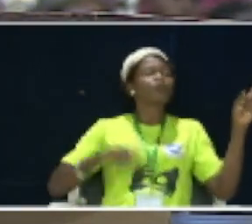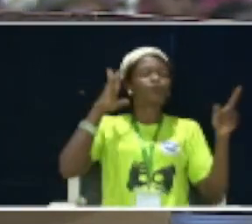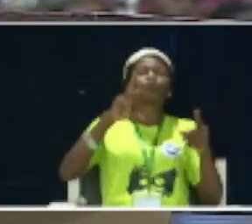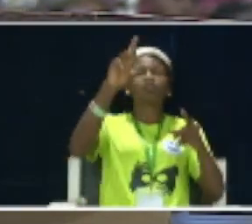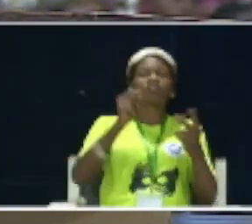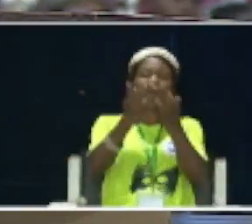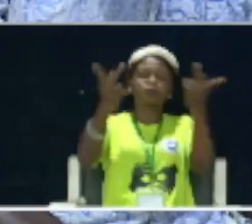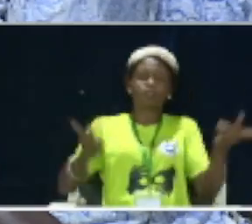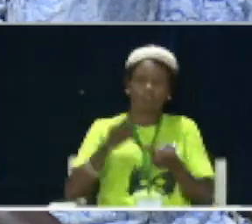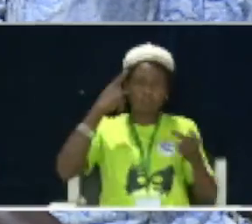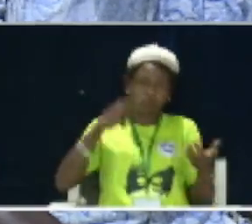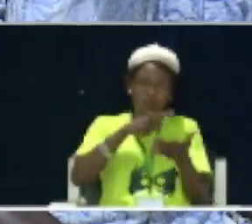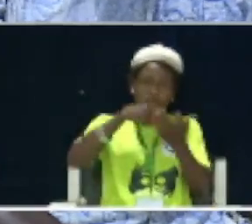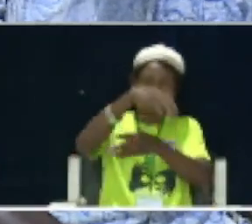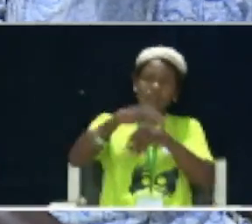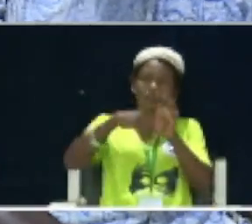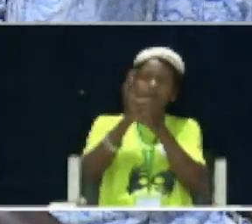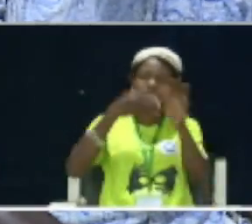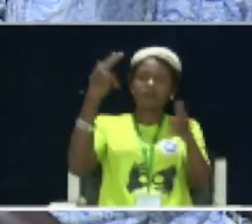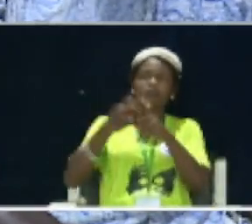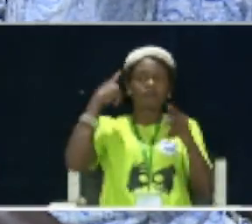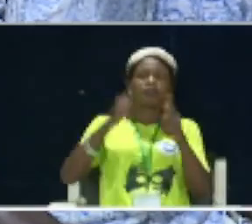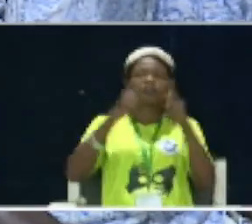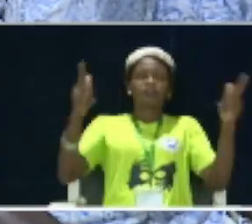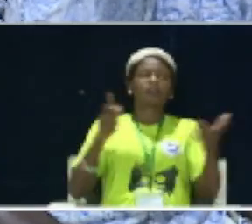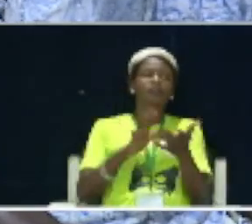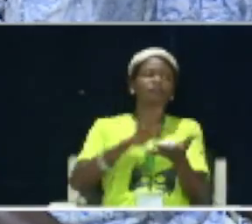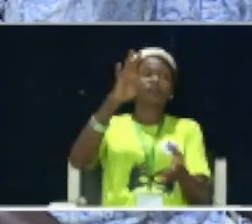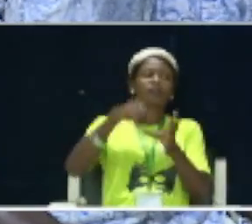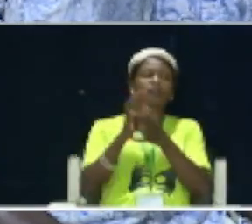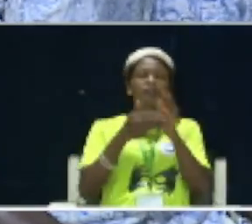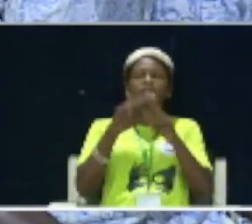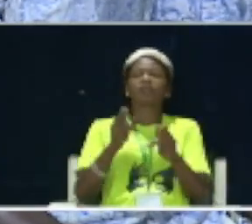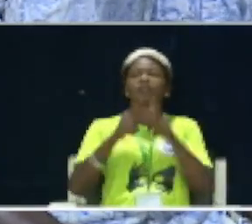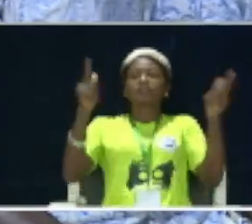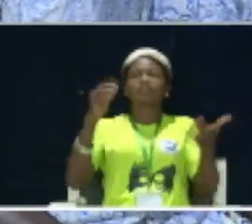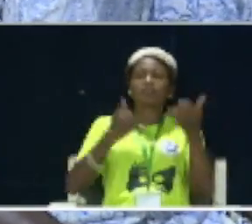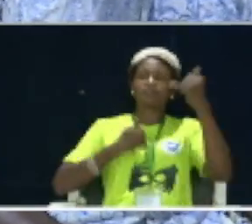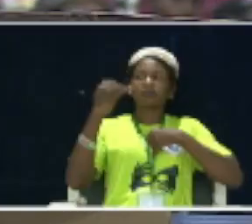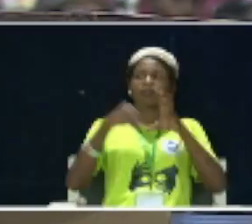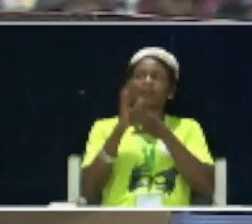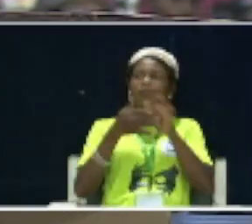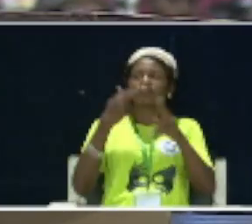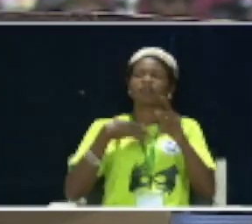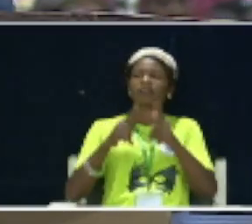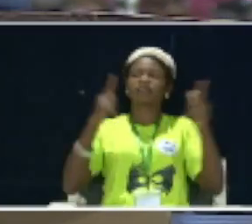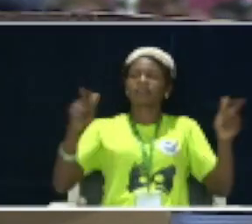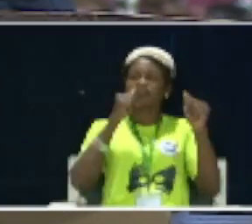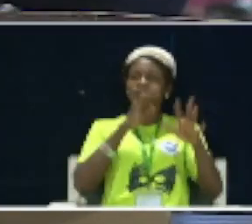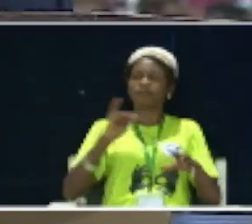reposition you tonight for greater glory, greater joy, and greater